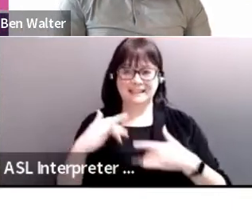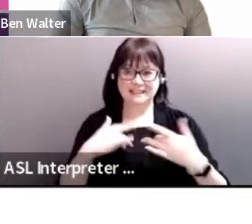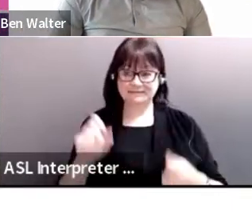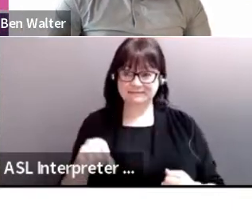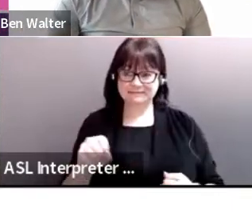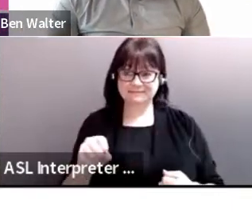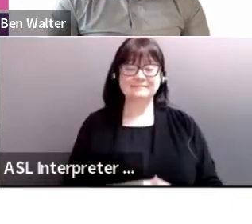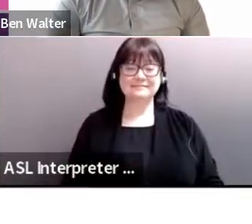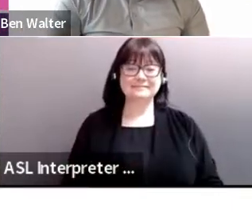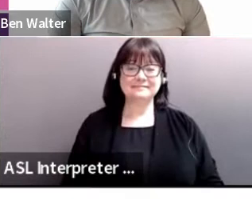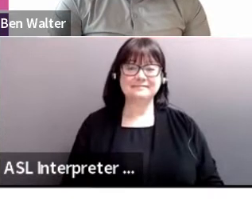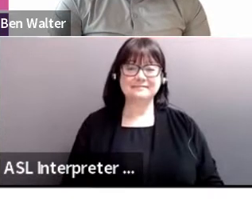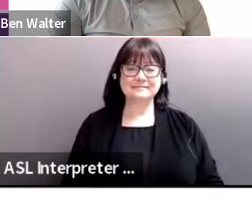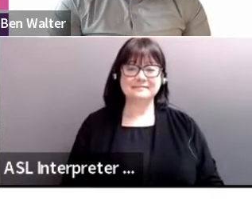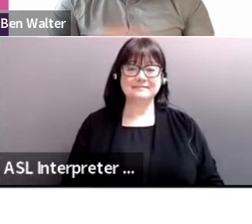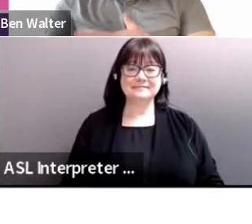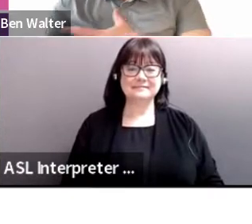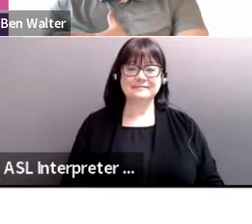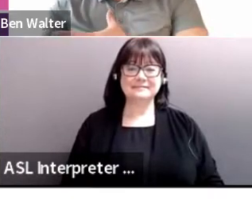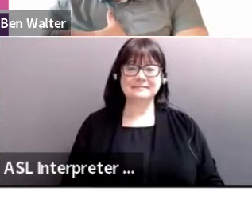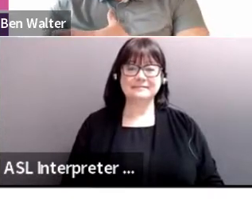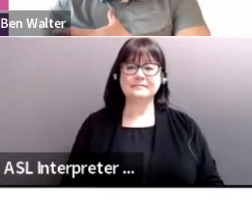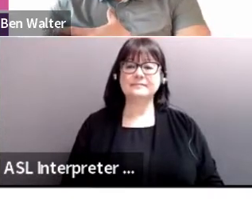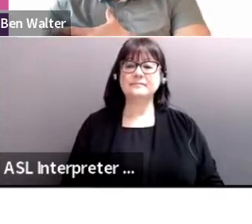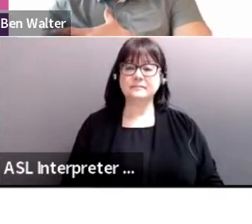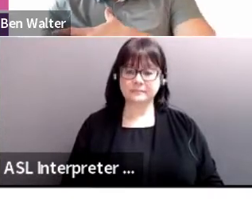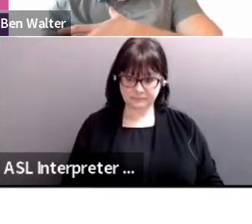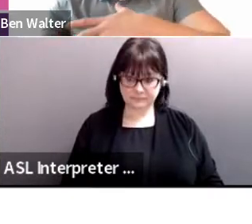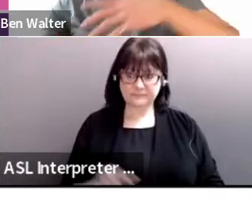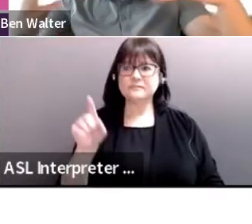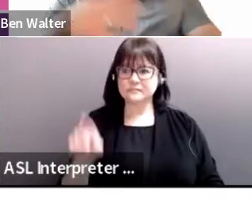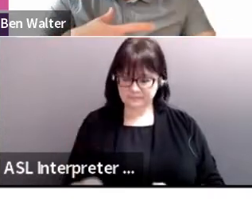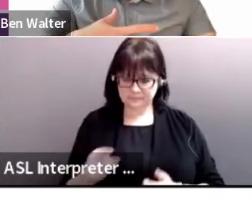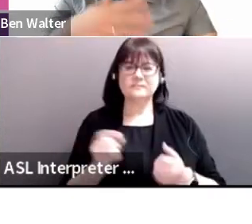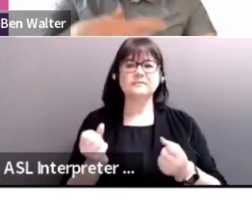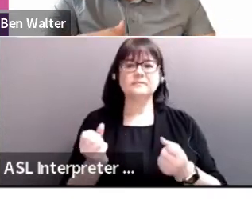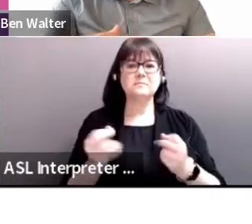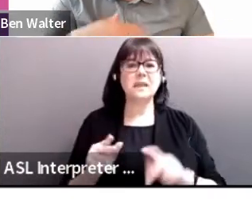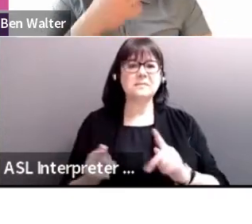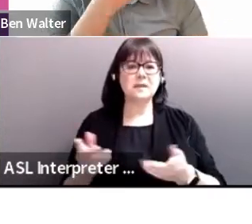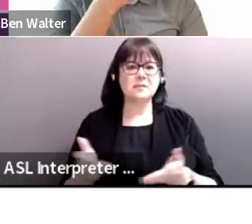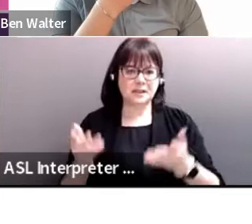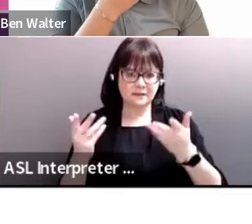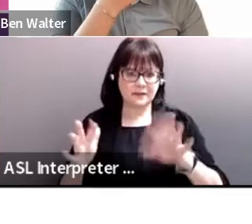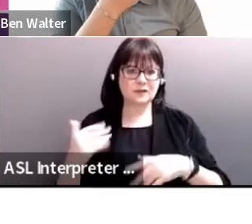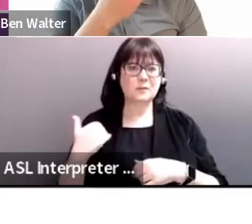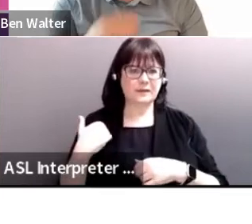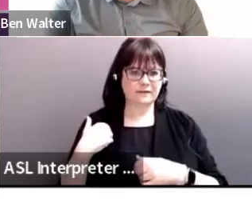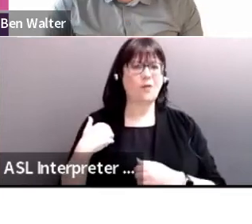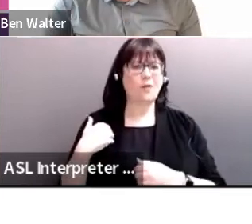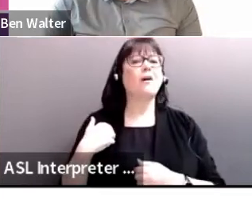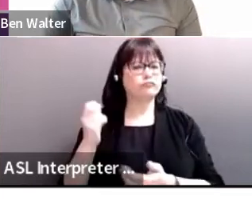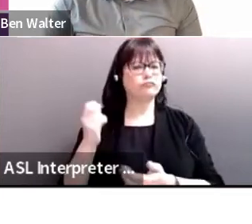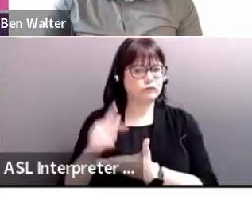I know that we have a good mix of those who have secured grants before and those who haven't. So thanks, Catherine, for clarifying that in the chat